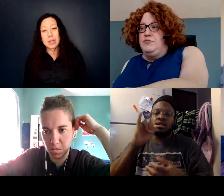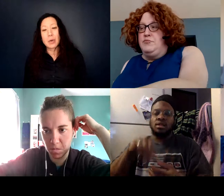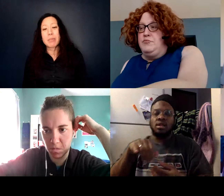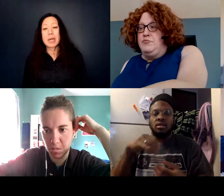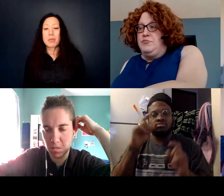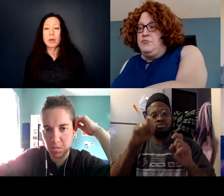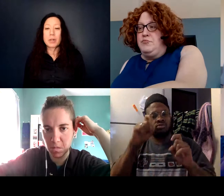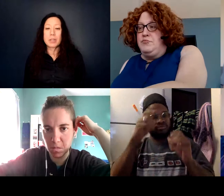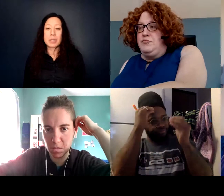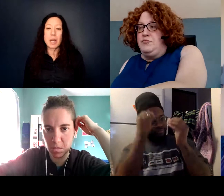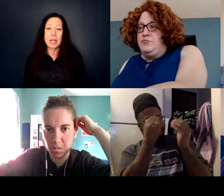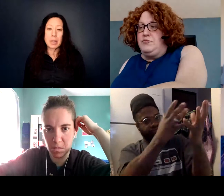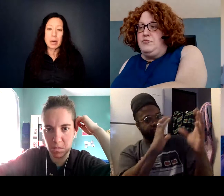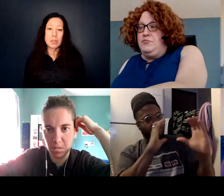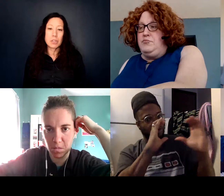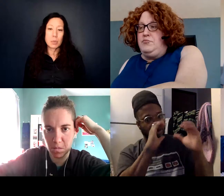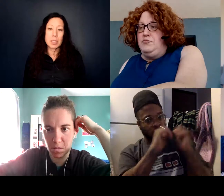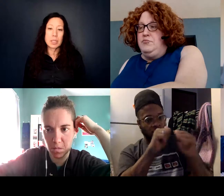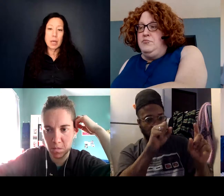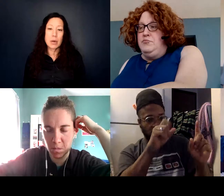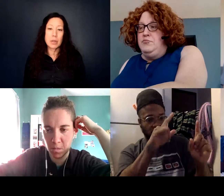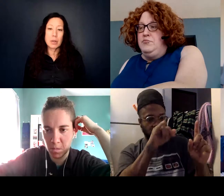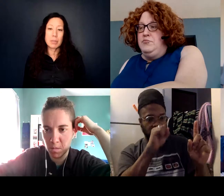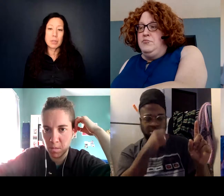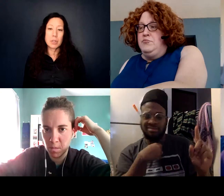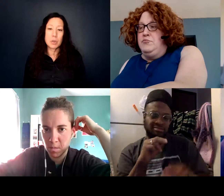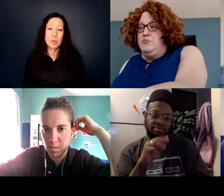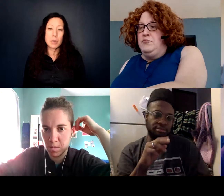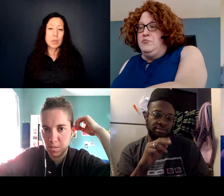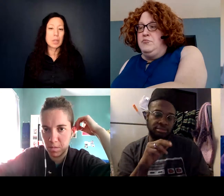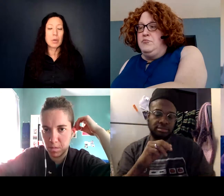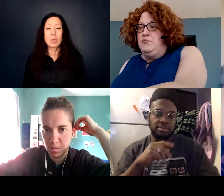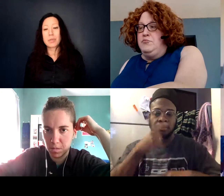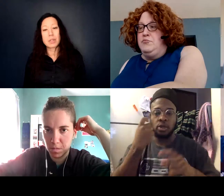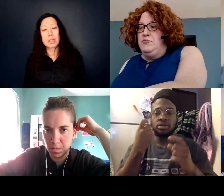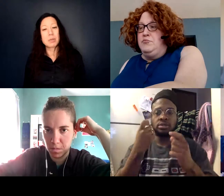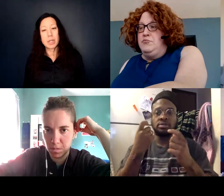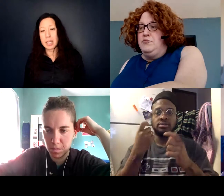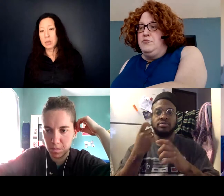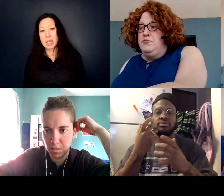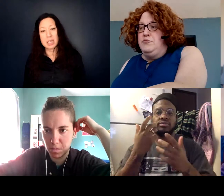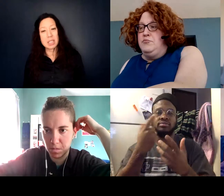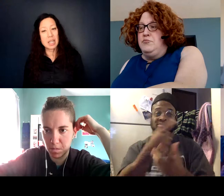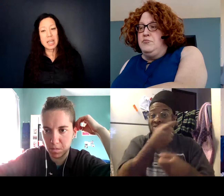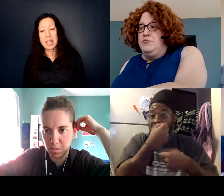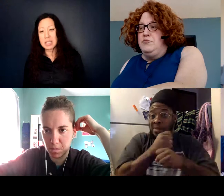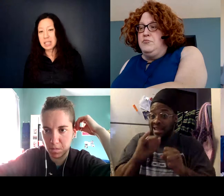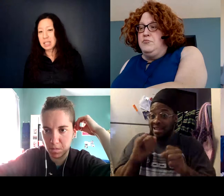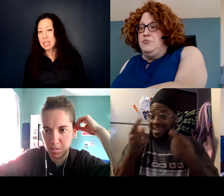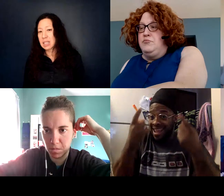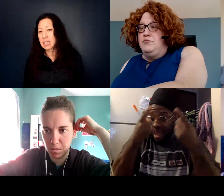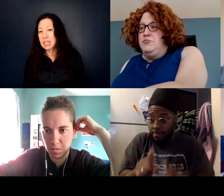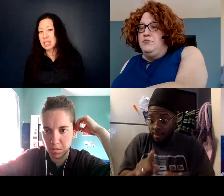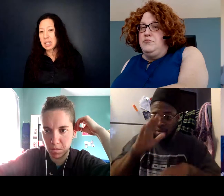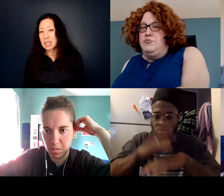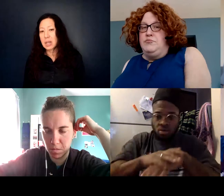So we're going back and forth and talking about, should we tell them to, if the communication with